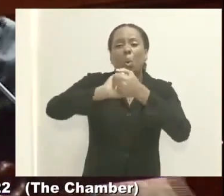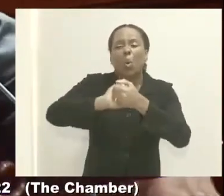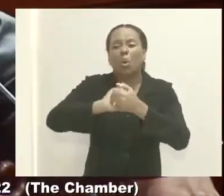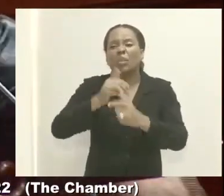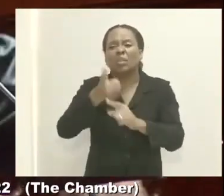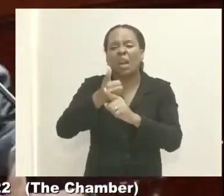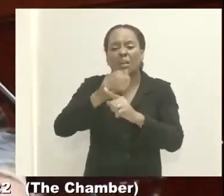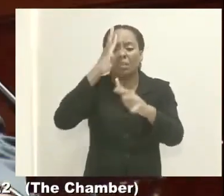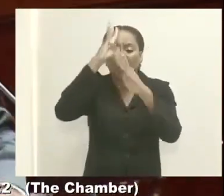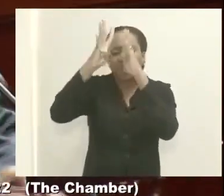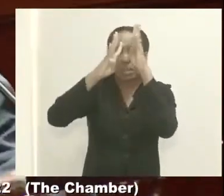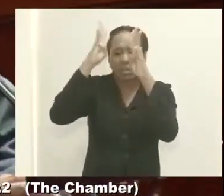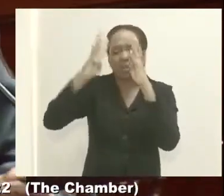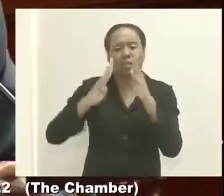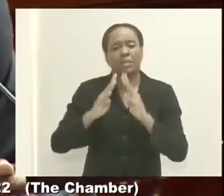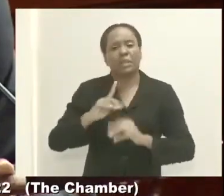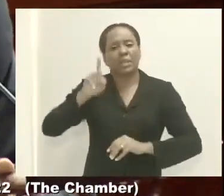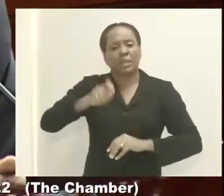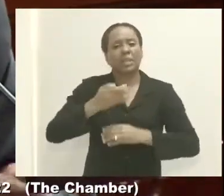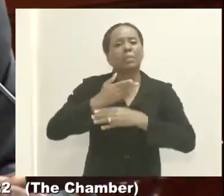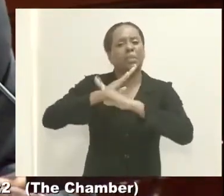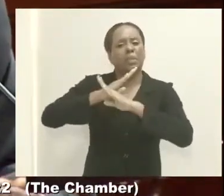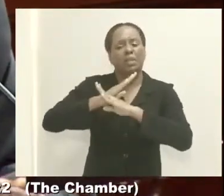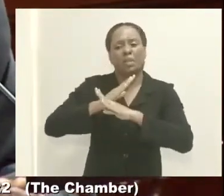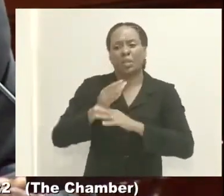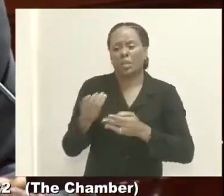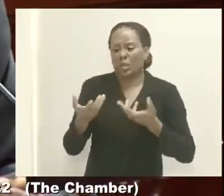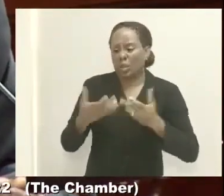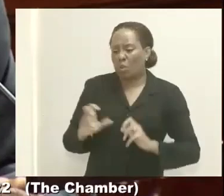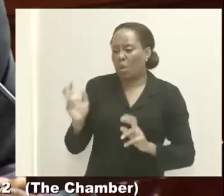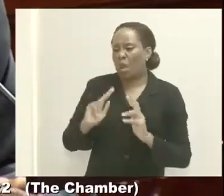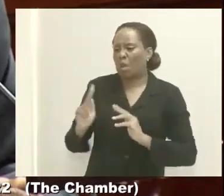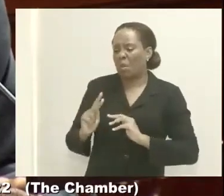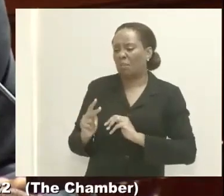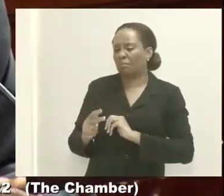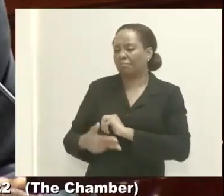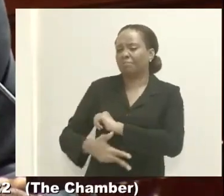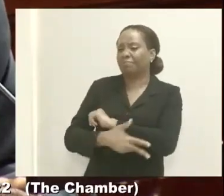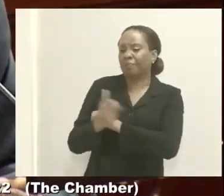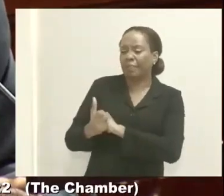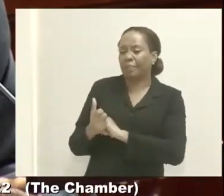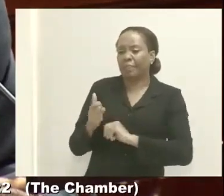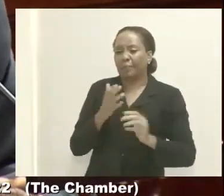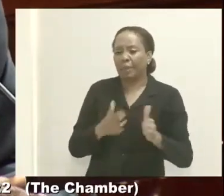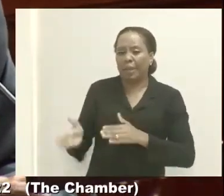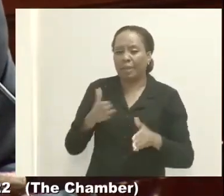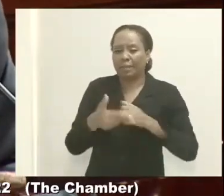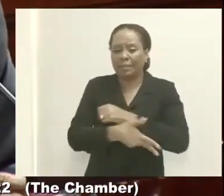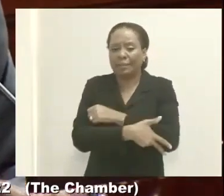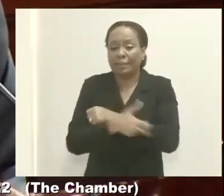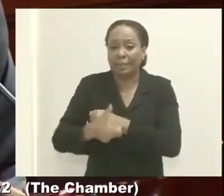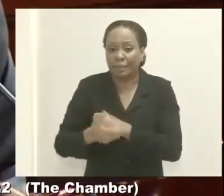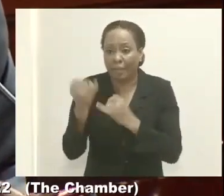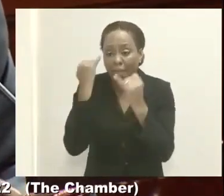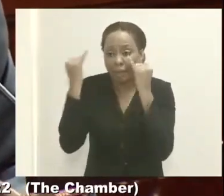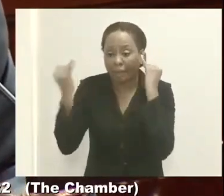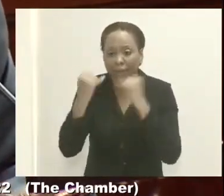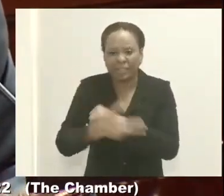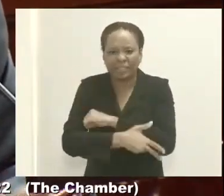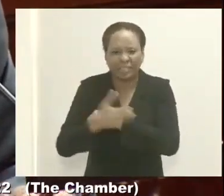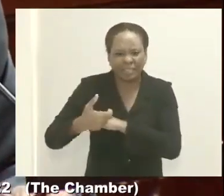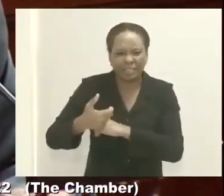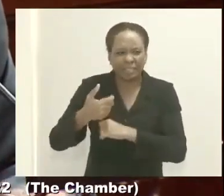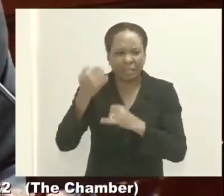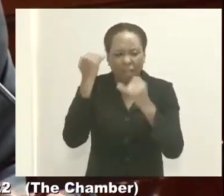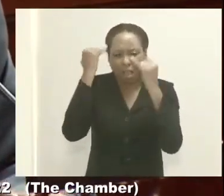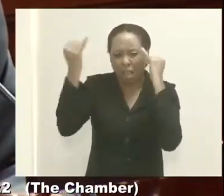inventions and progressive advancement in terms of business ideas and concepts and thoughts. And